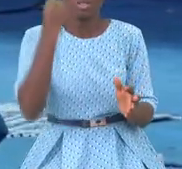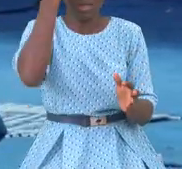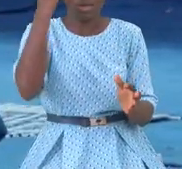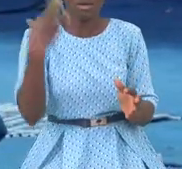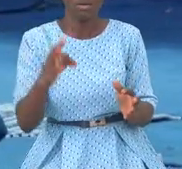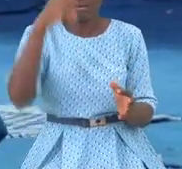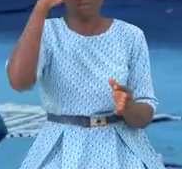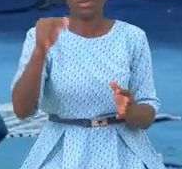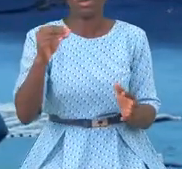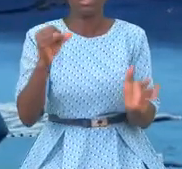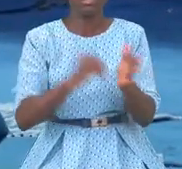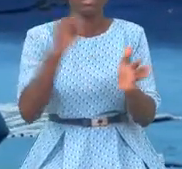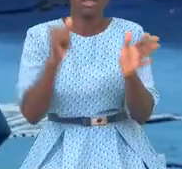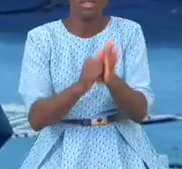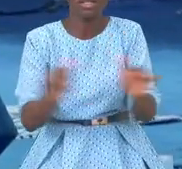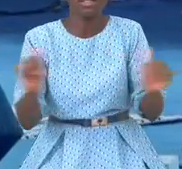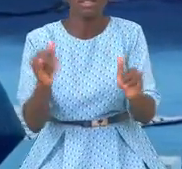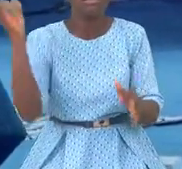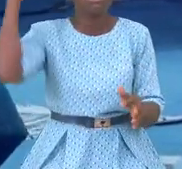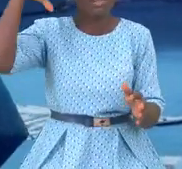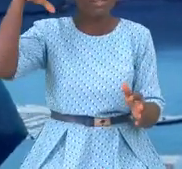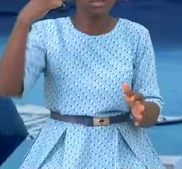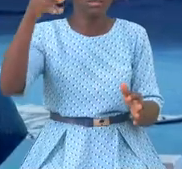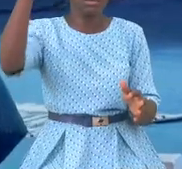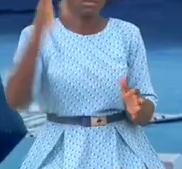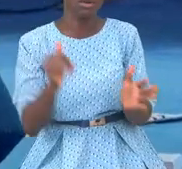every nation, for the Jewish nation and for the